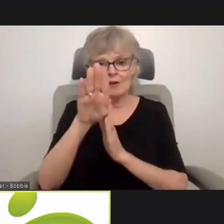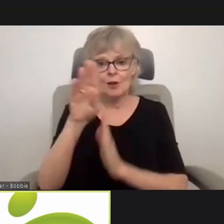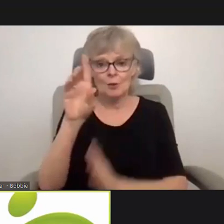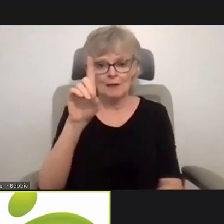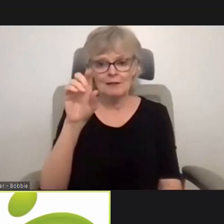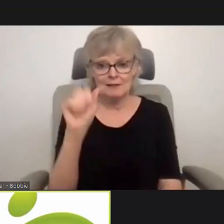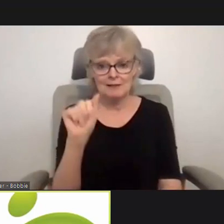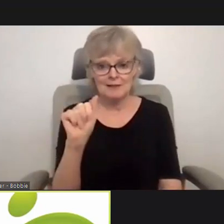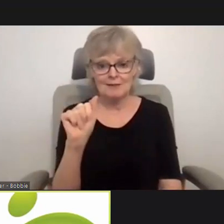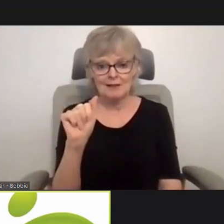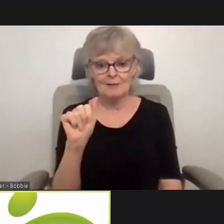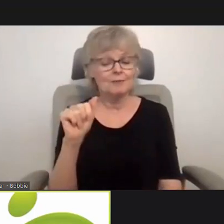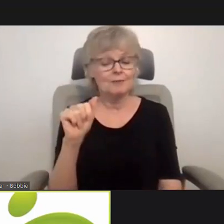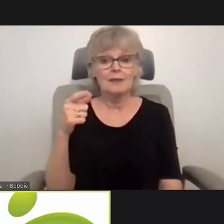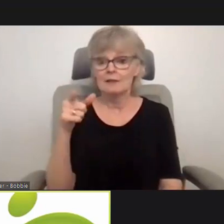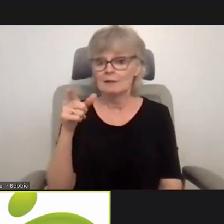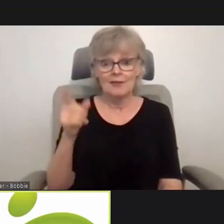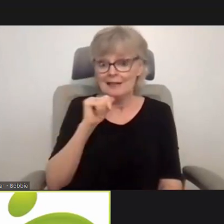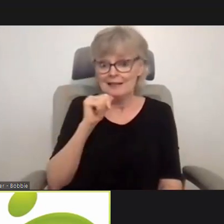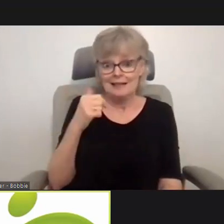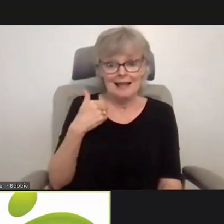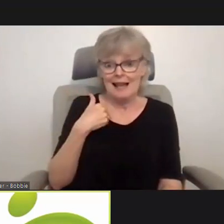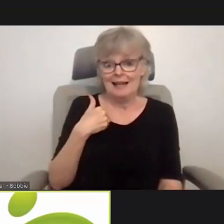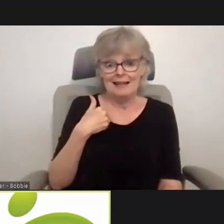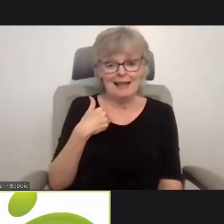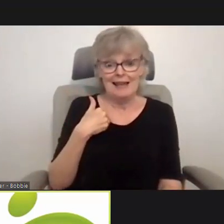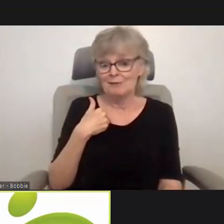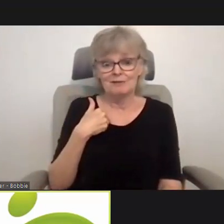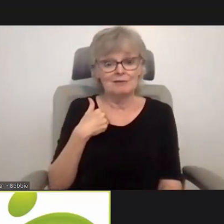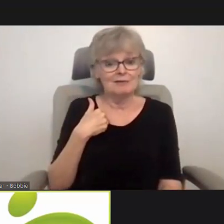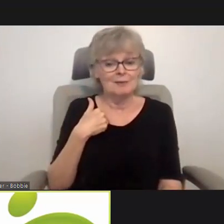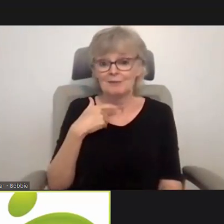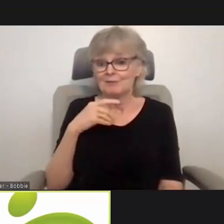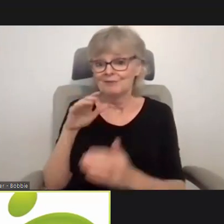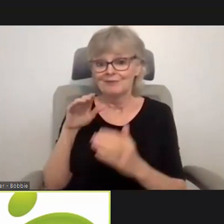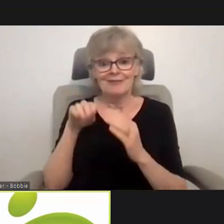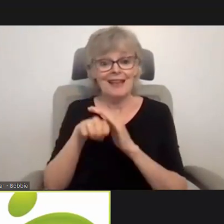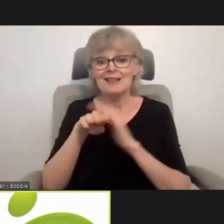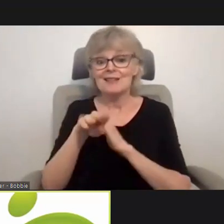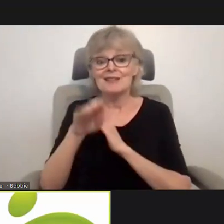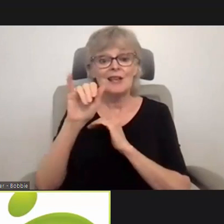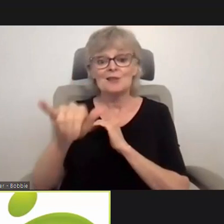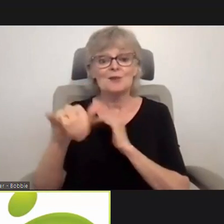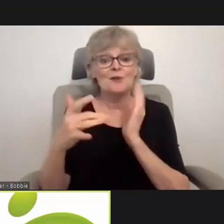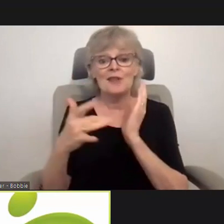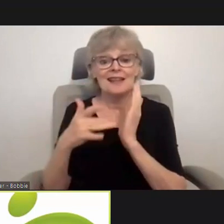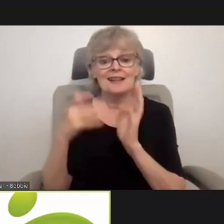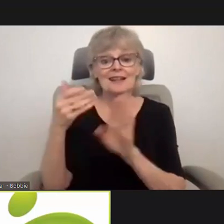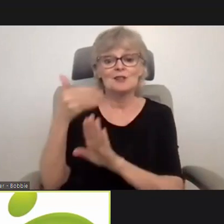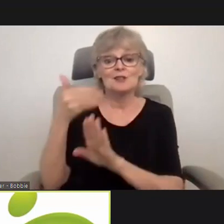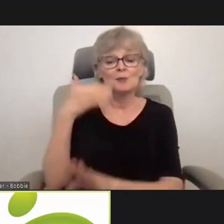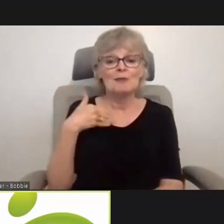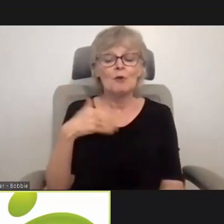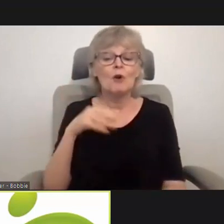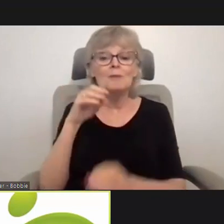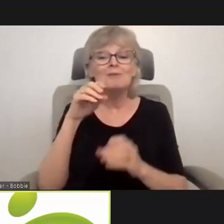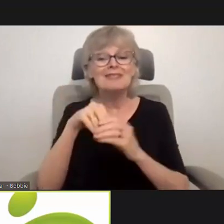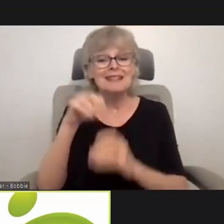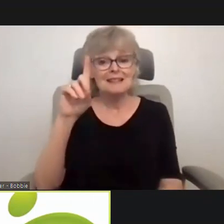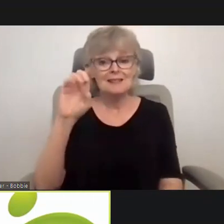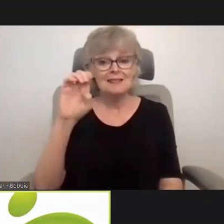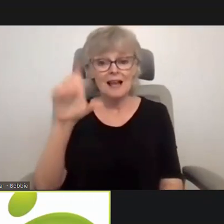who did not have access to that technology via any other means. In Delaware, we saw a lot of students,